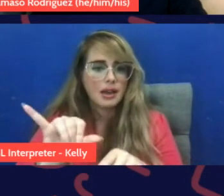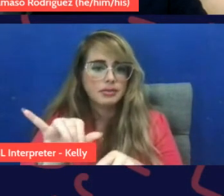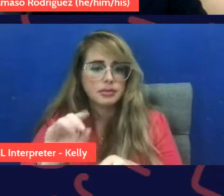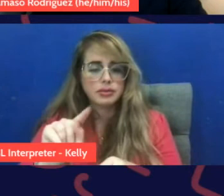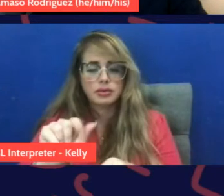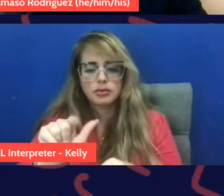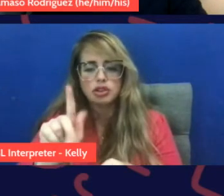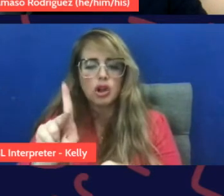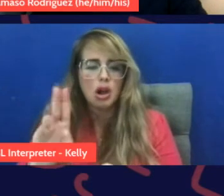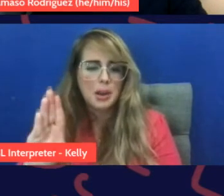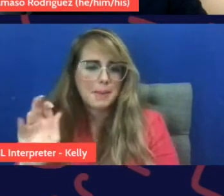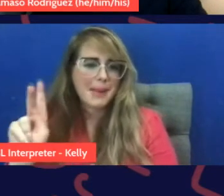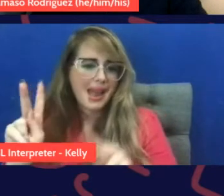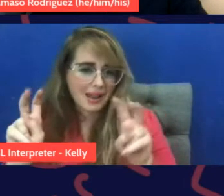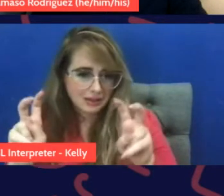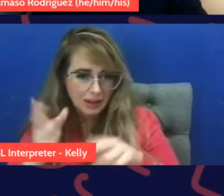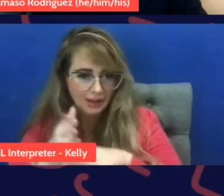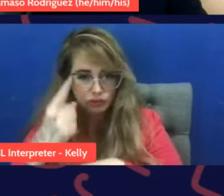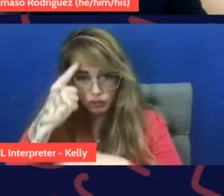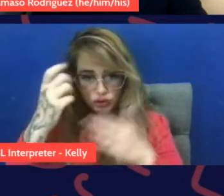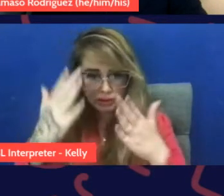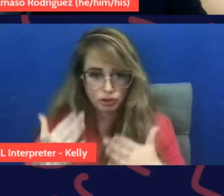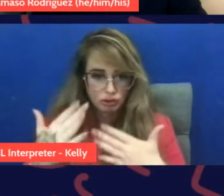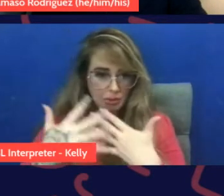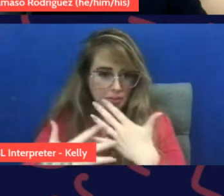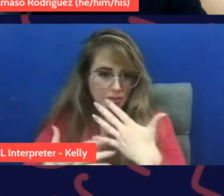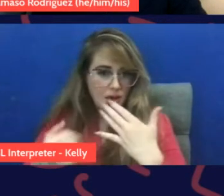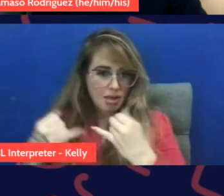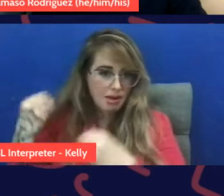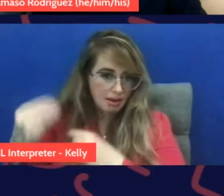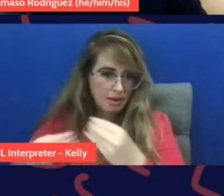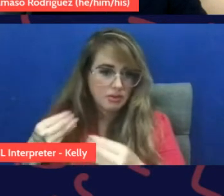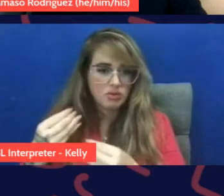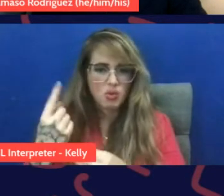Dreamers of Bloodline, there was a family of about 15 people,